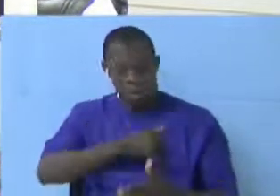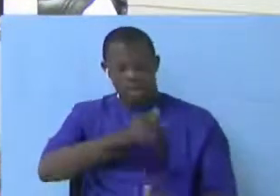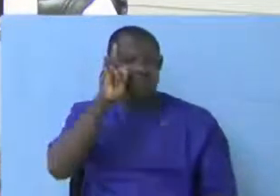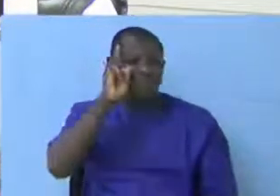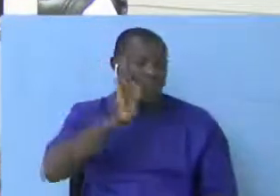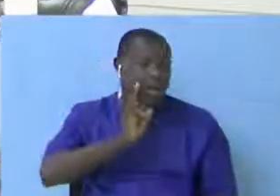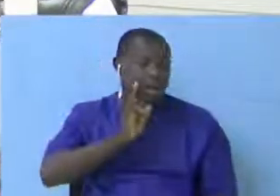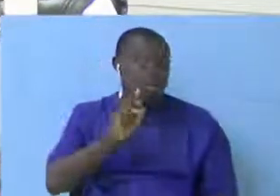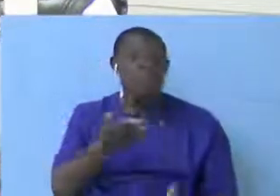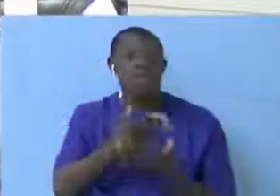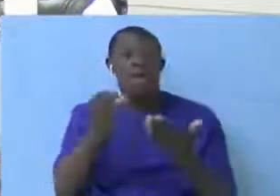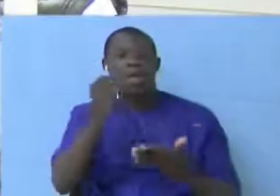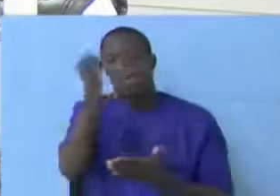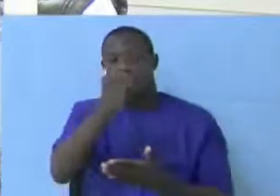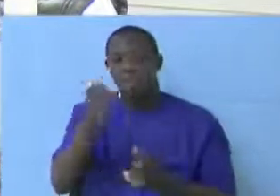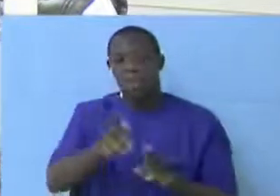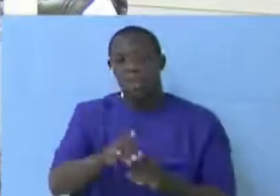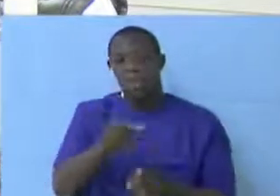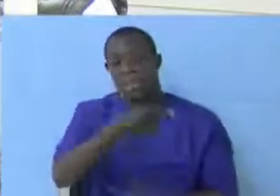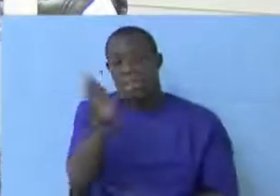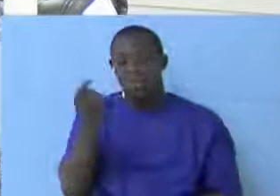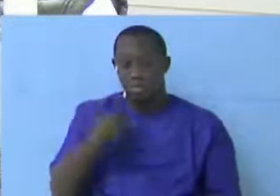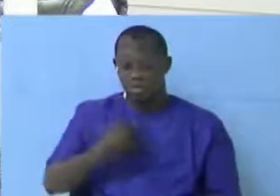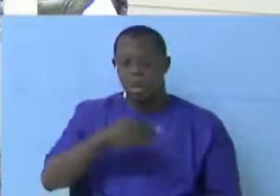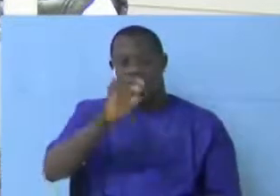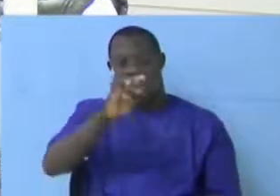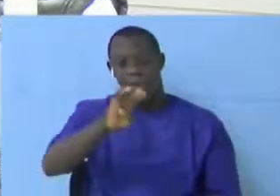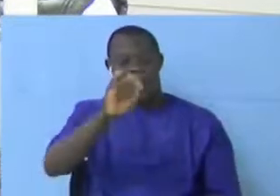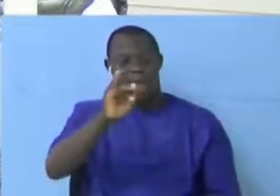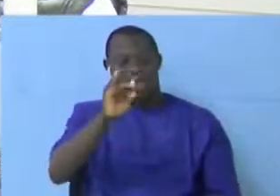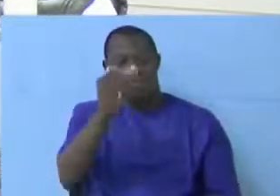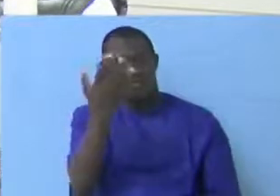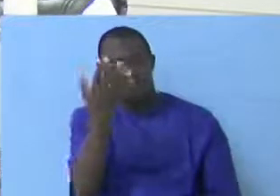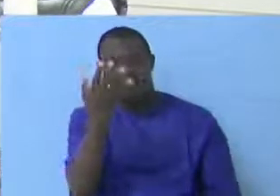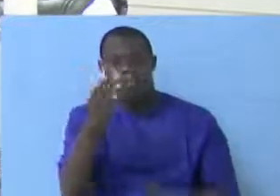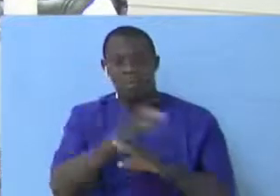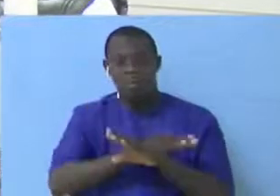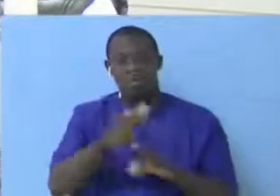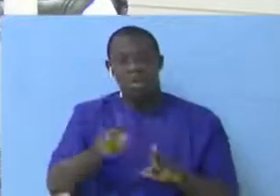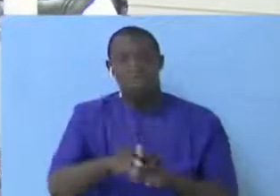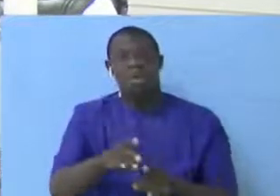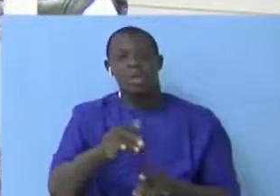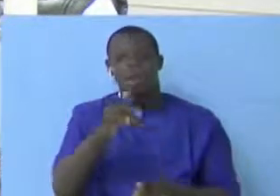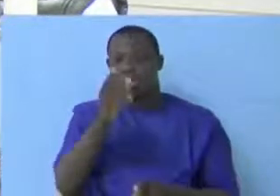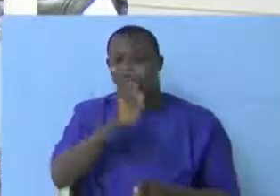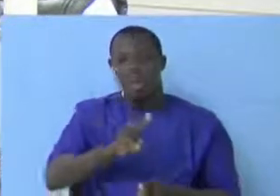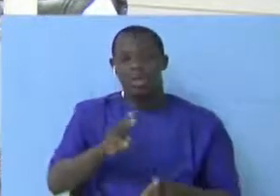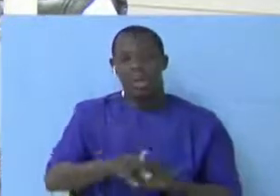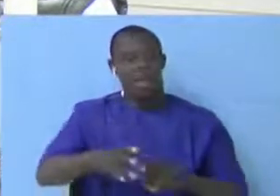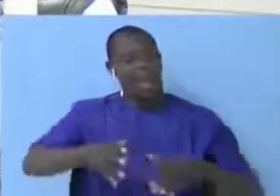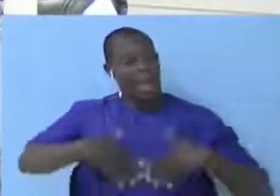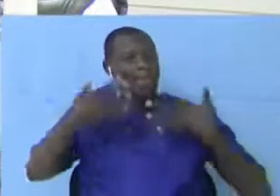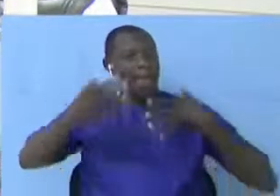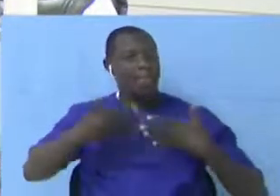you know, because those are MI5, they jubilated when we called them that we had a